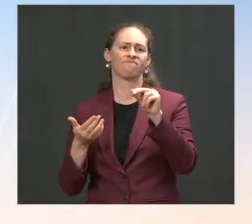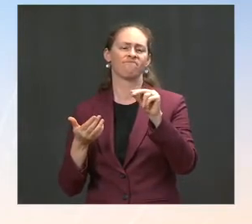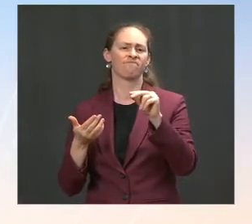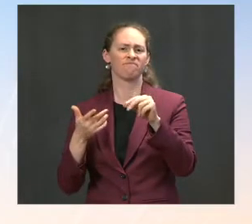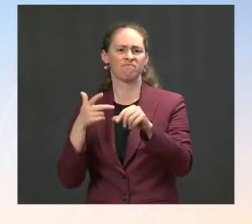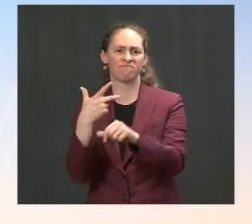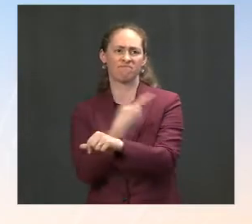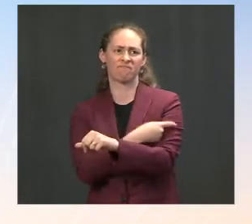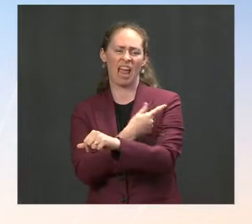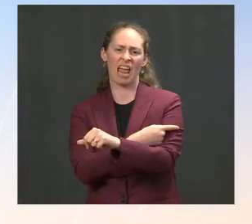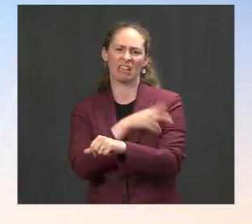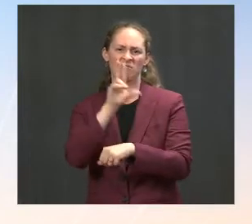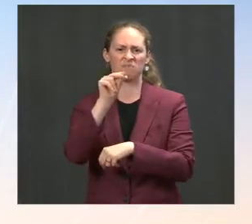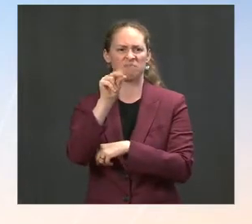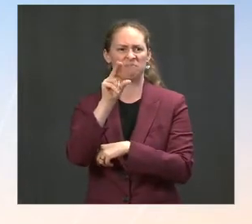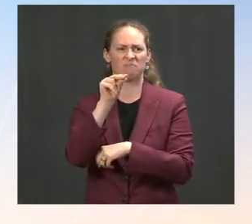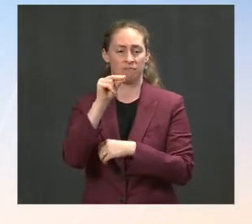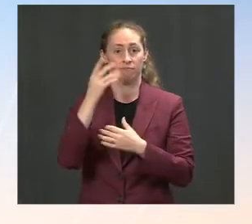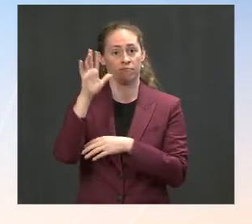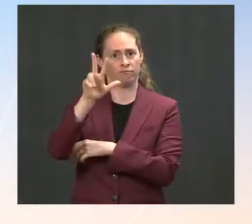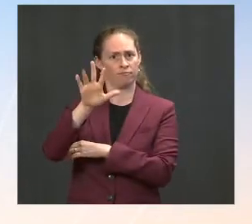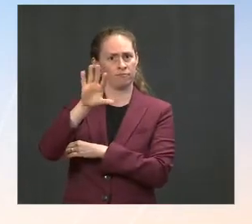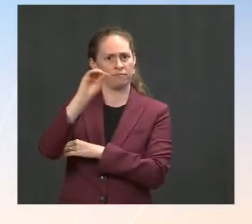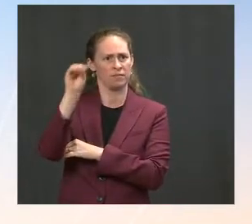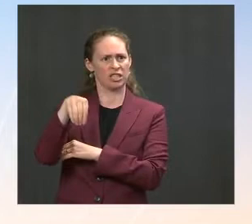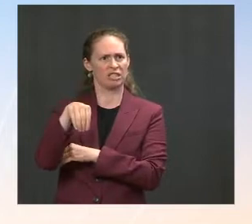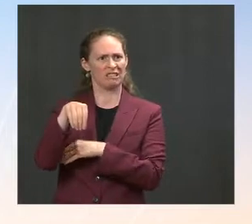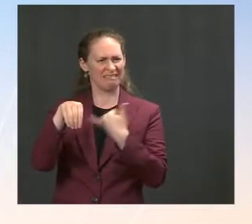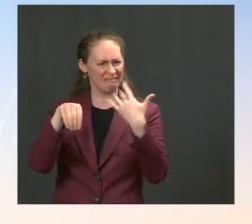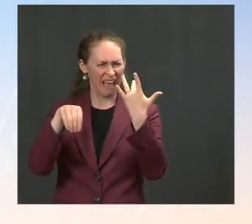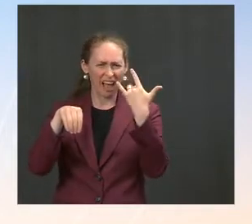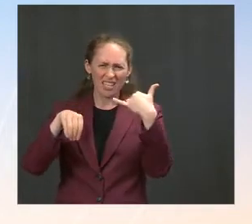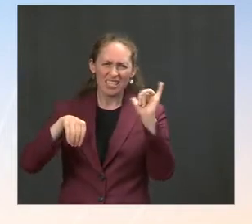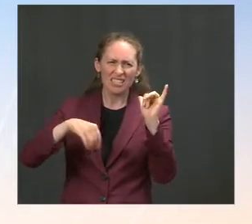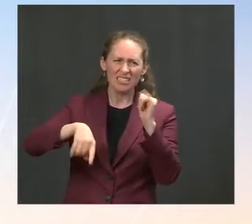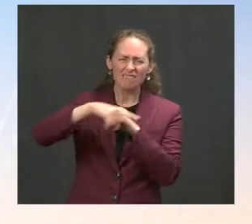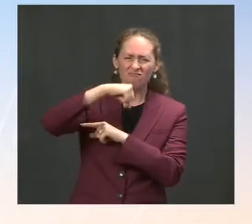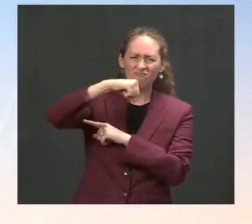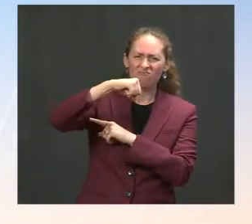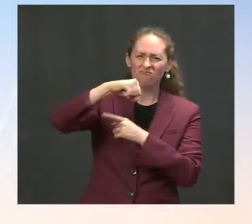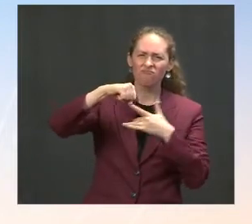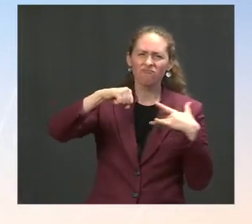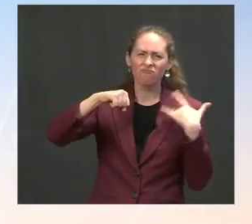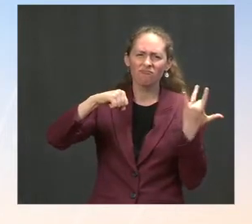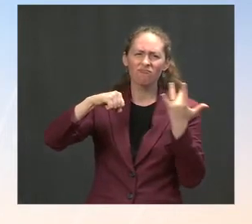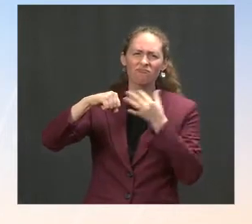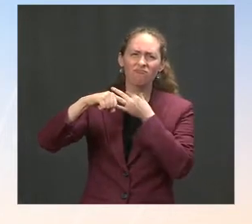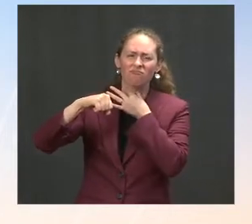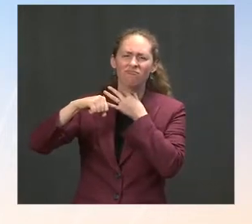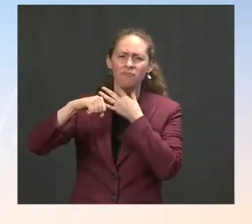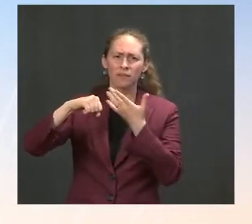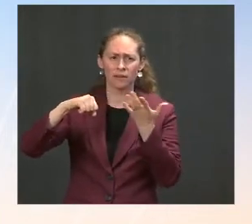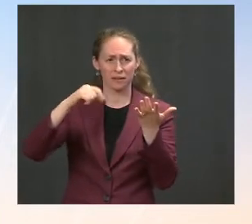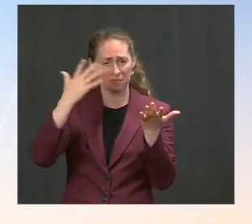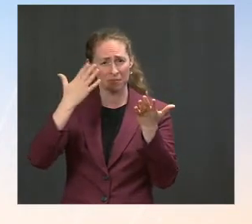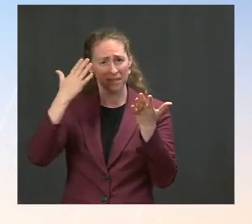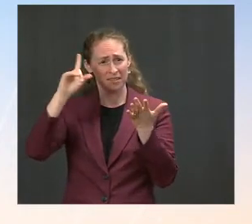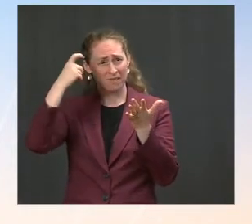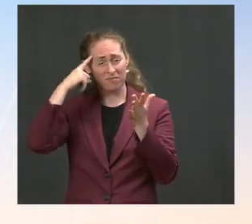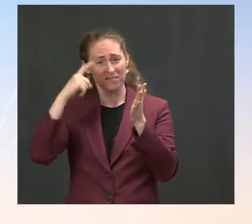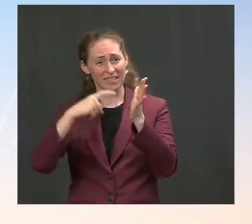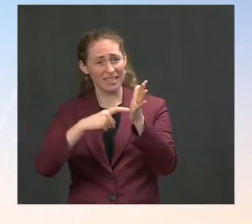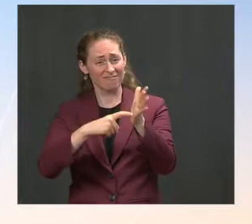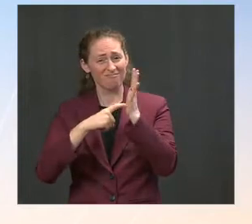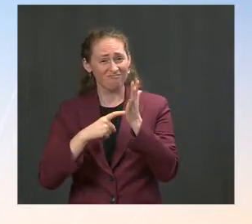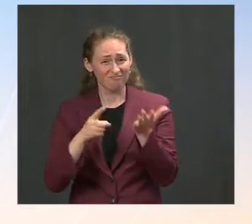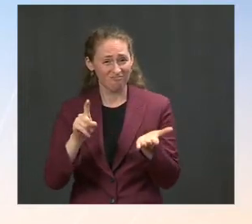opposition still exist after all the public outreach? And should more governments and employers mandate vaccinations? Well, Josh, I think